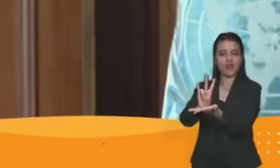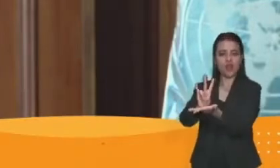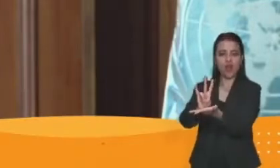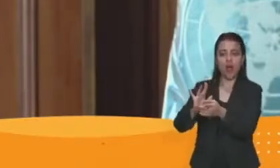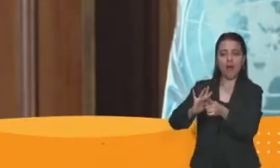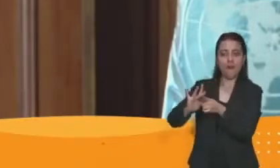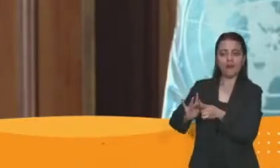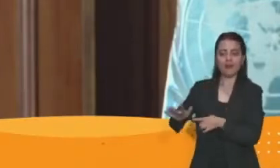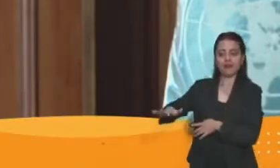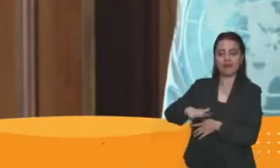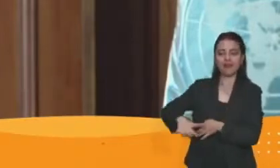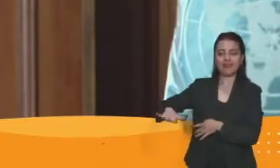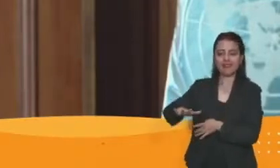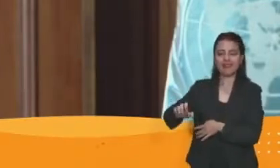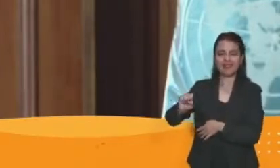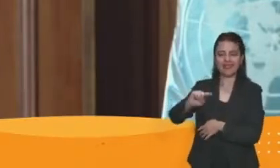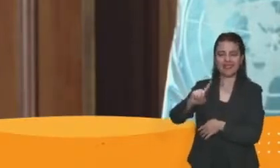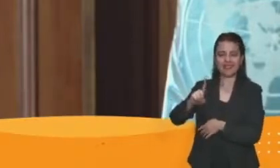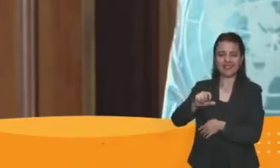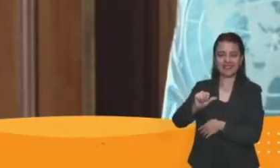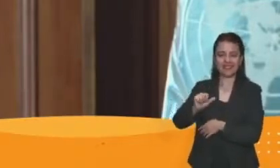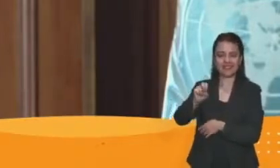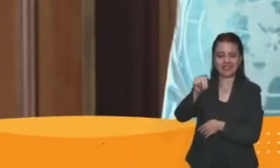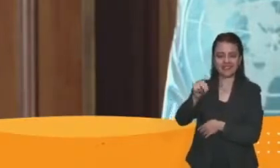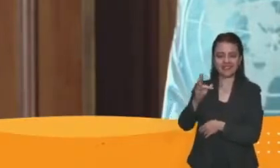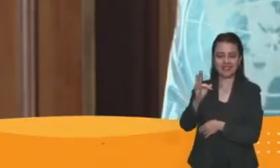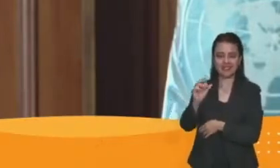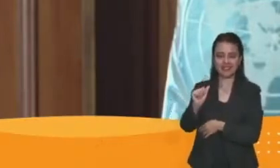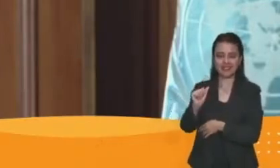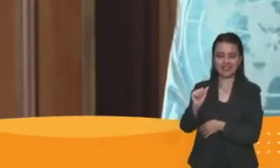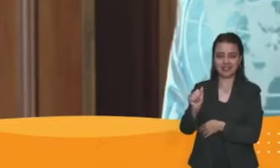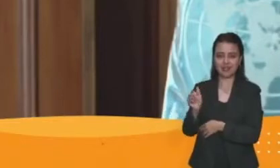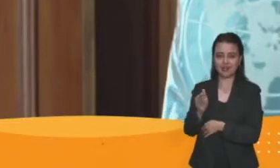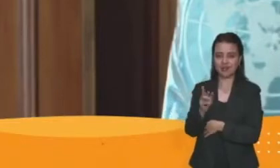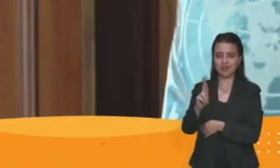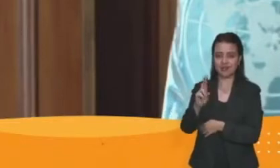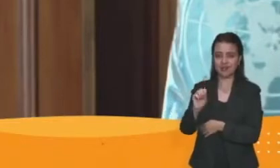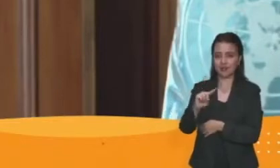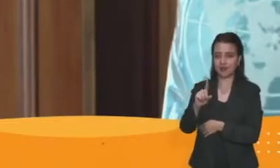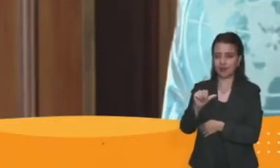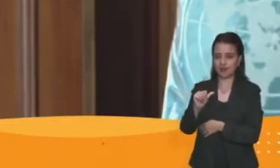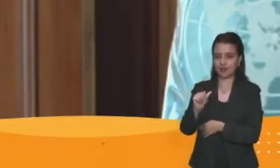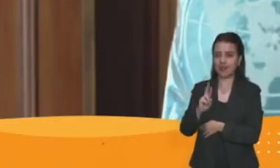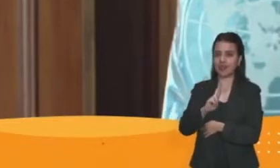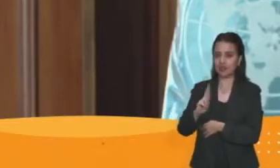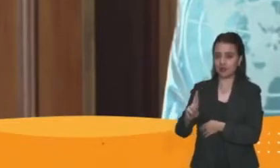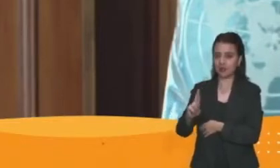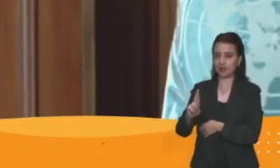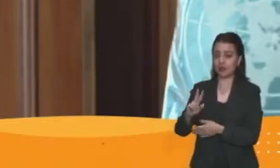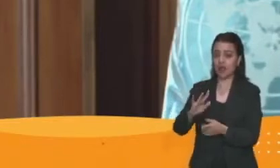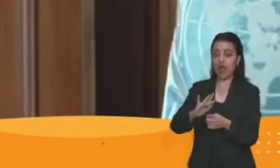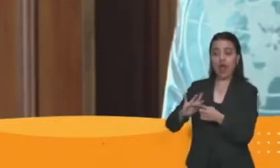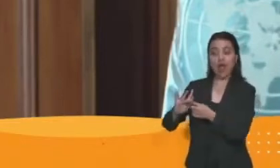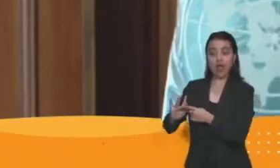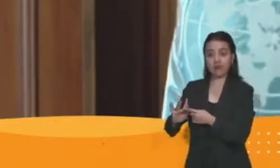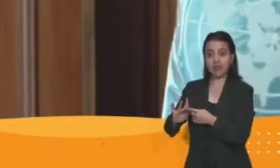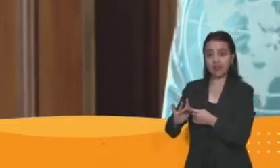the model of Santa Rosa del Sur can be a benchmark for all the government entities and